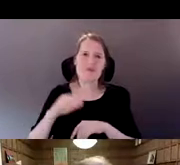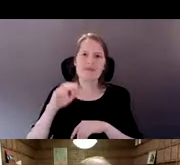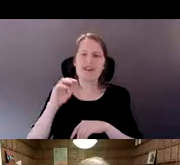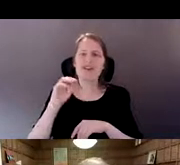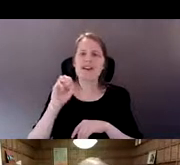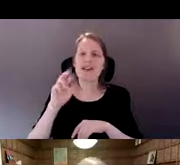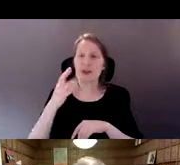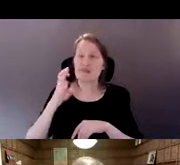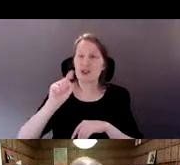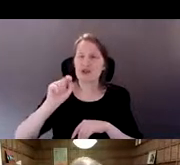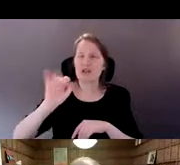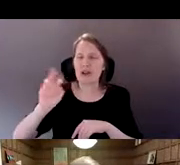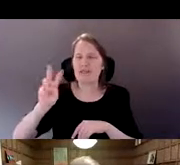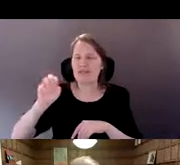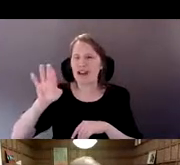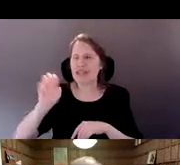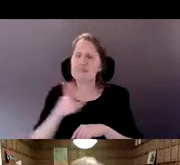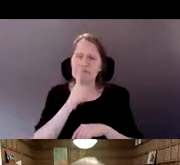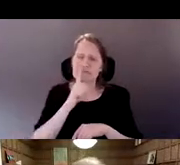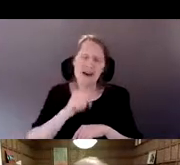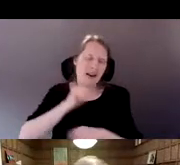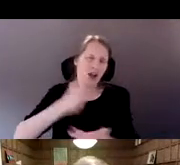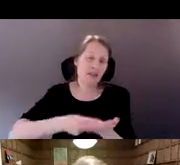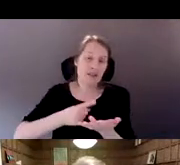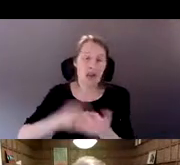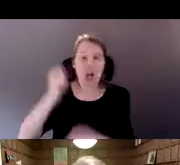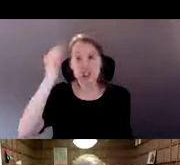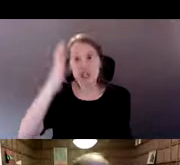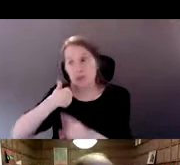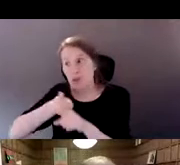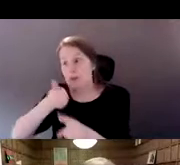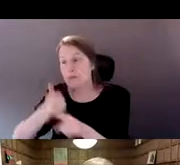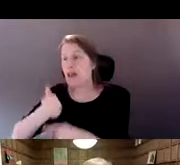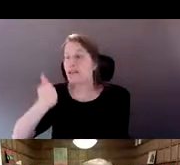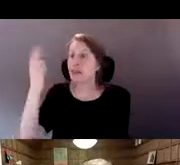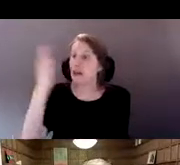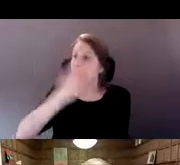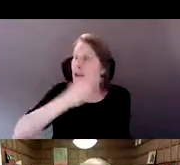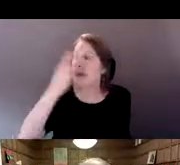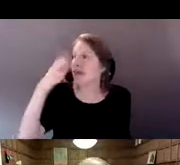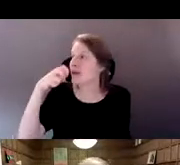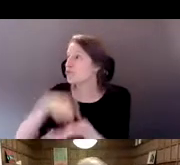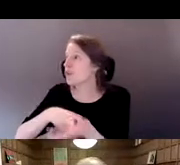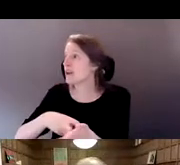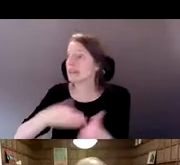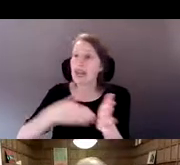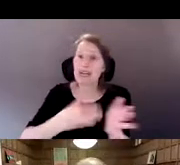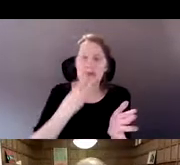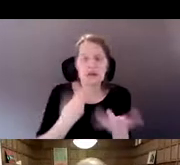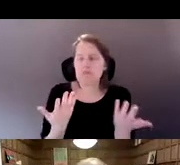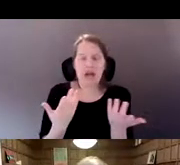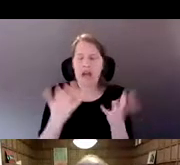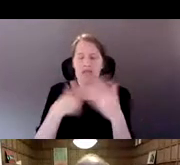get into either a debate about whether Shakespeare was Catholic or Protestant or whether he was anti-Semitic. That's not my argument at